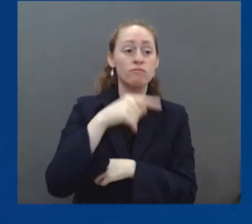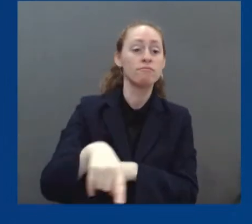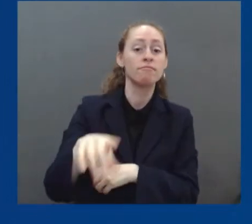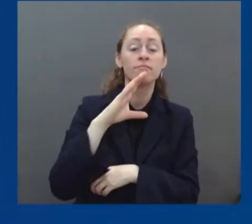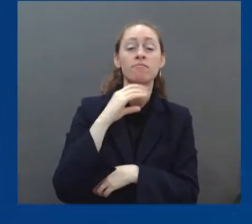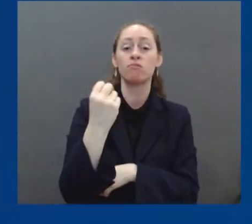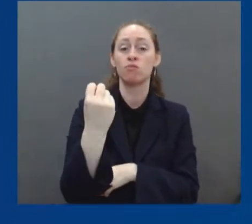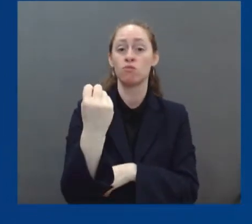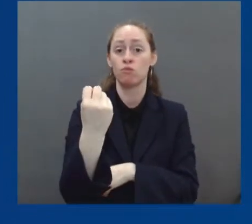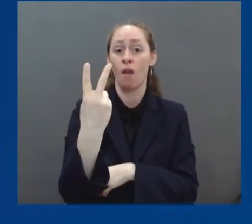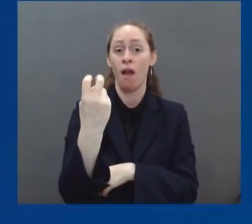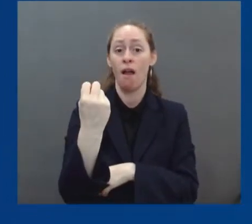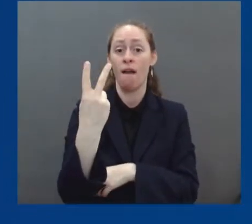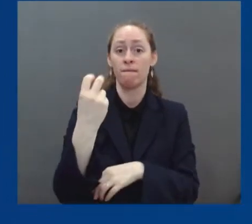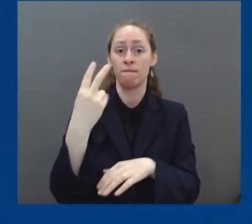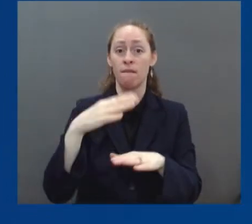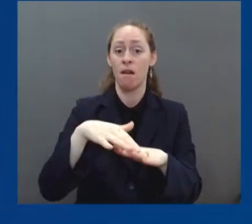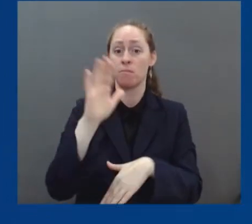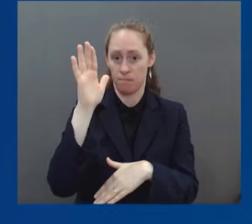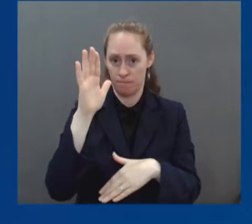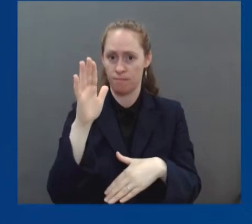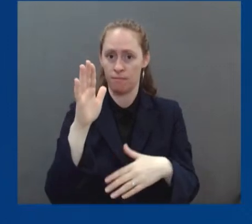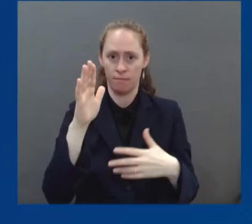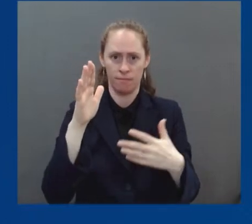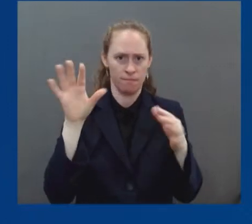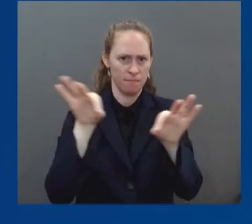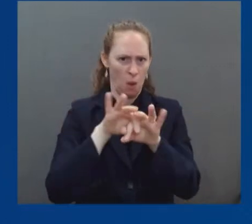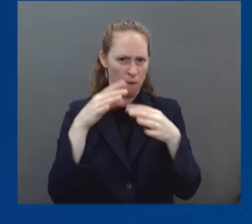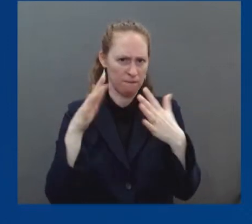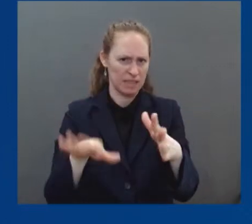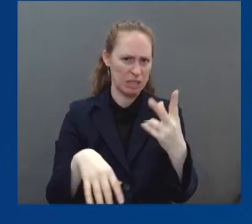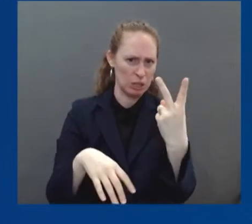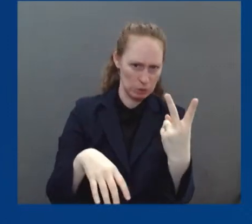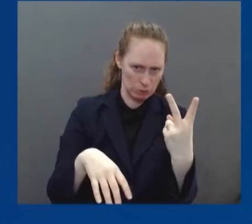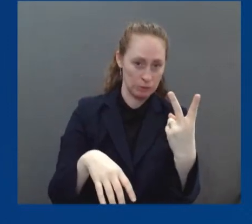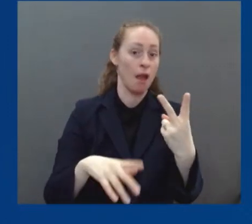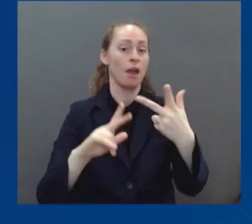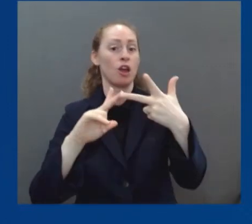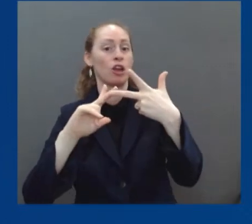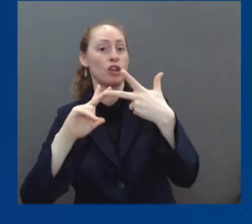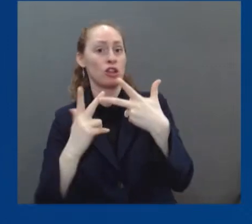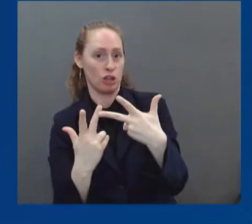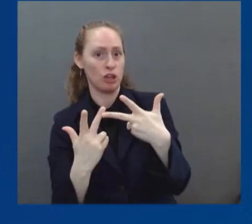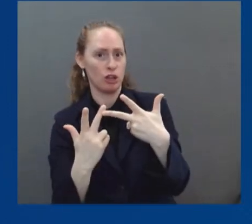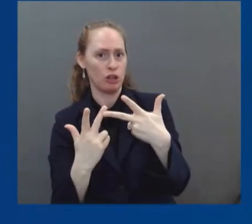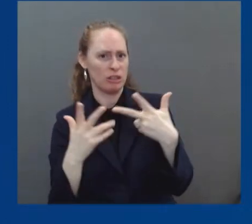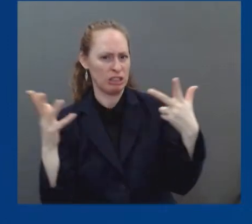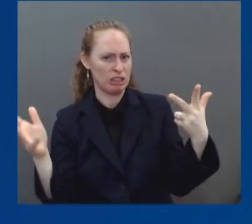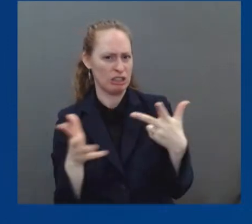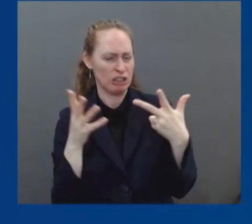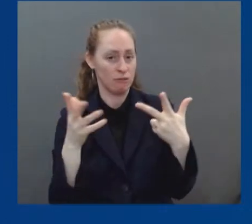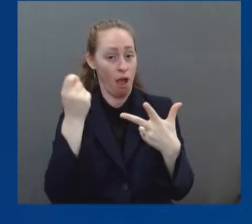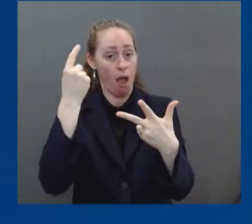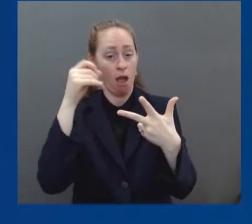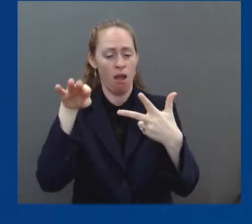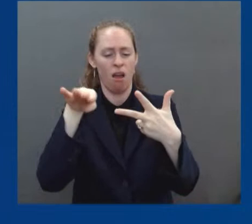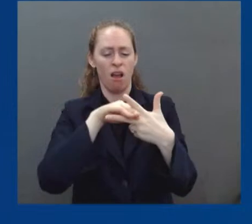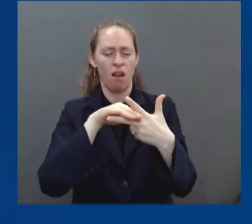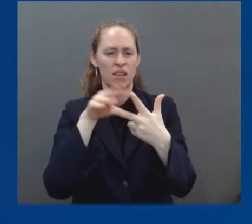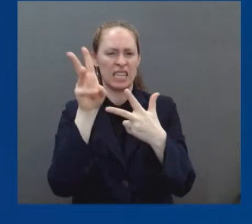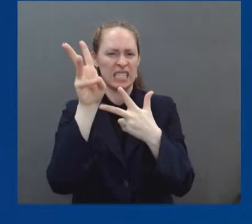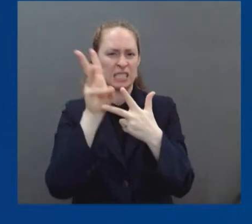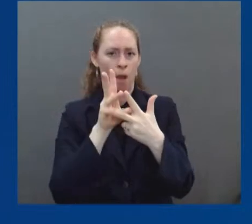booster after completing their primary vaccination series. And certain individuals can now receive